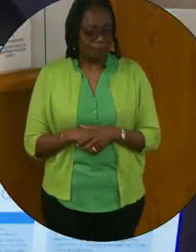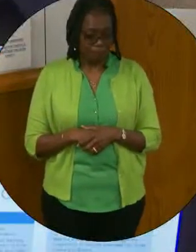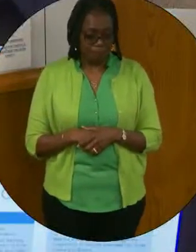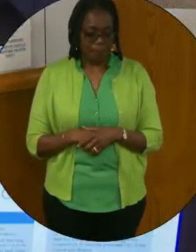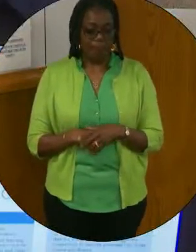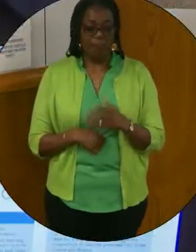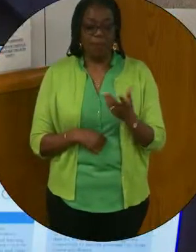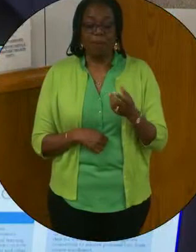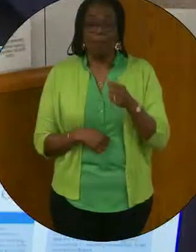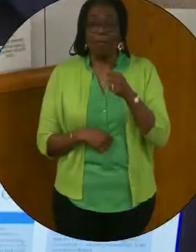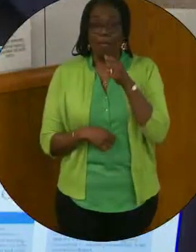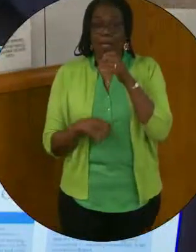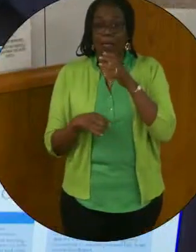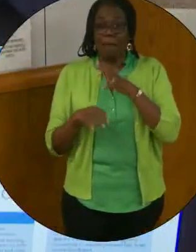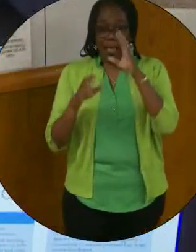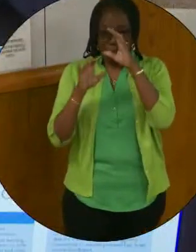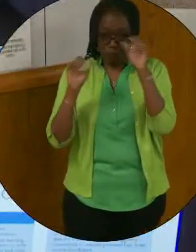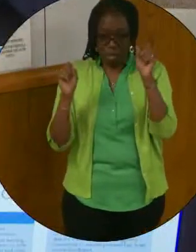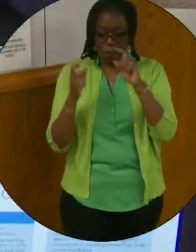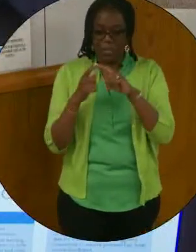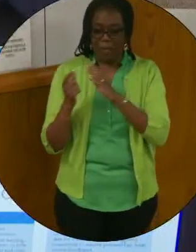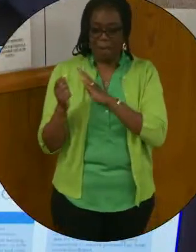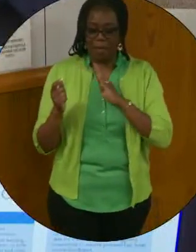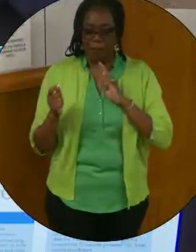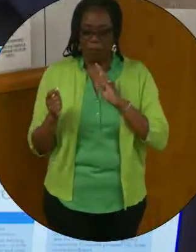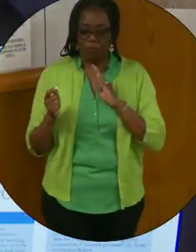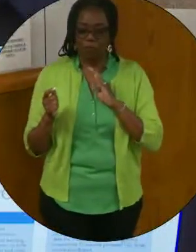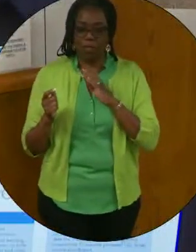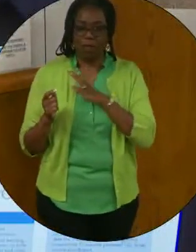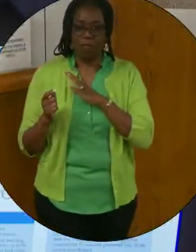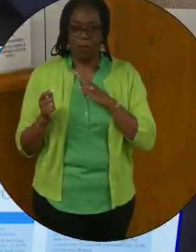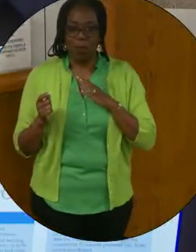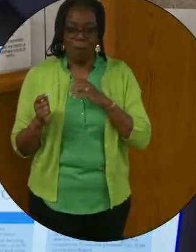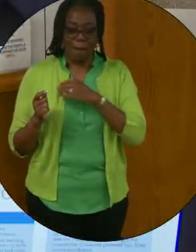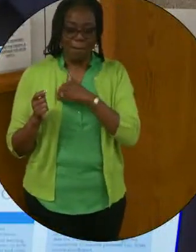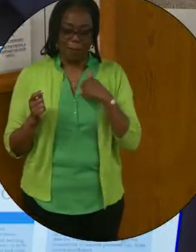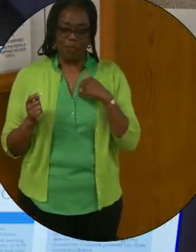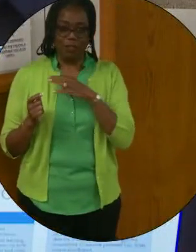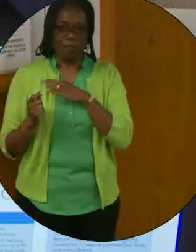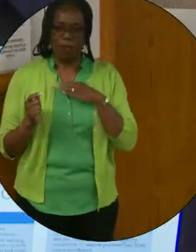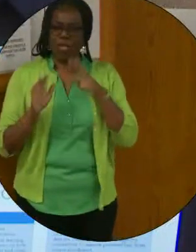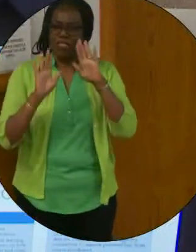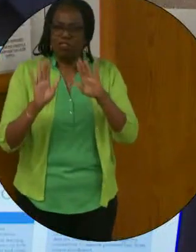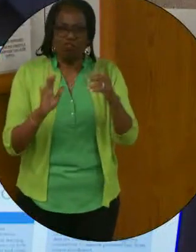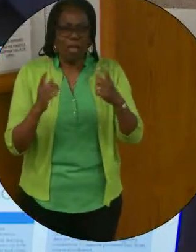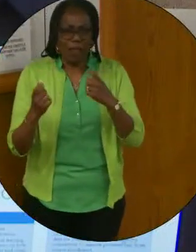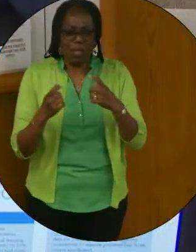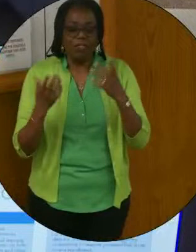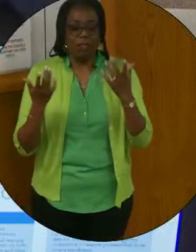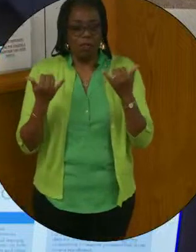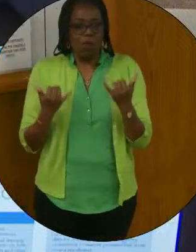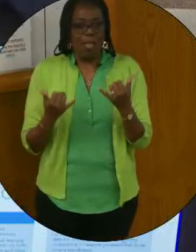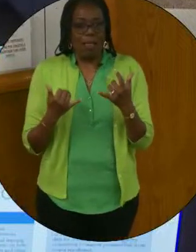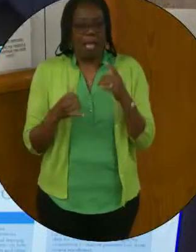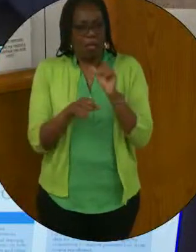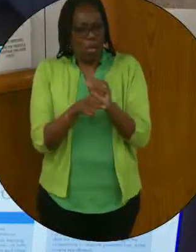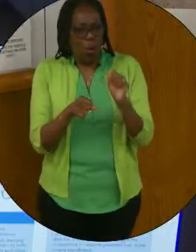Madam President, members of the board, Superintendent Jara, Trustee Guzman, that's a great question. So it's ongoing